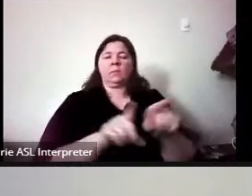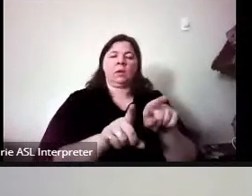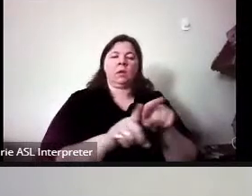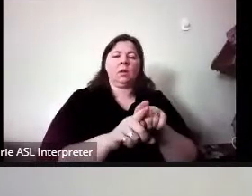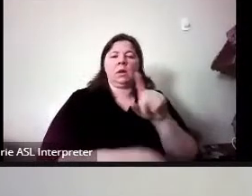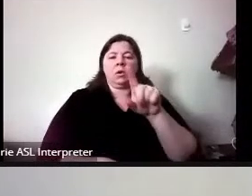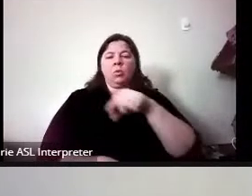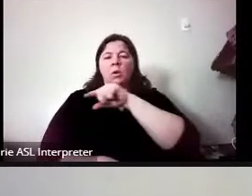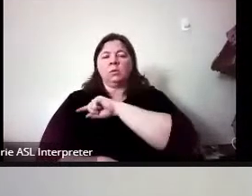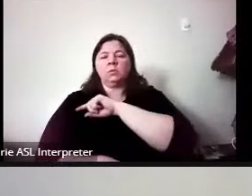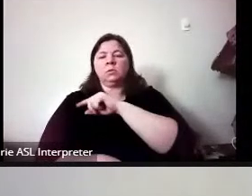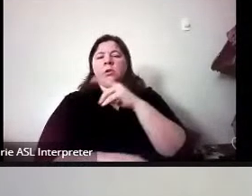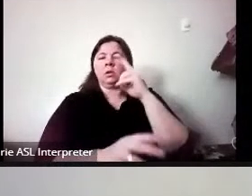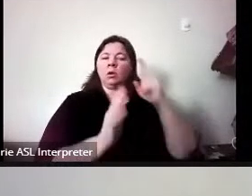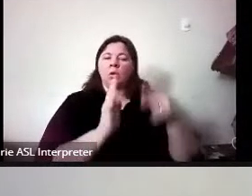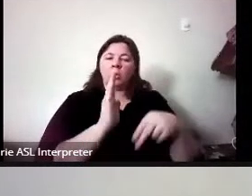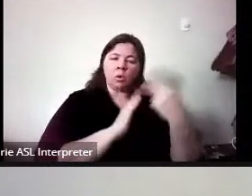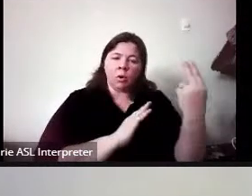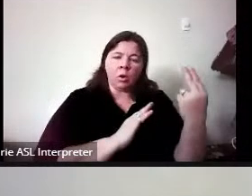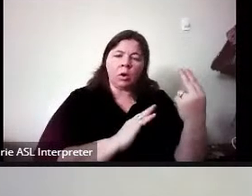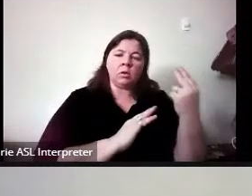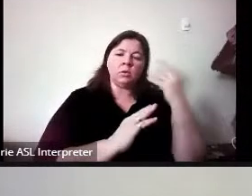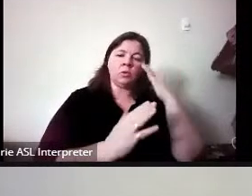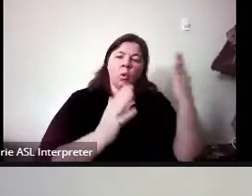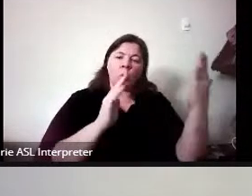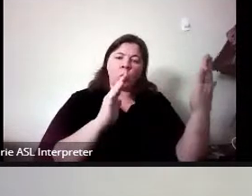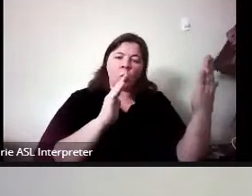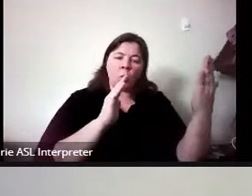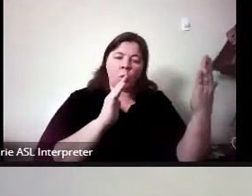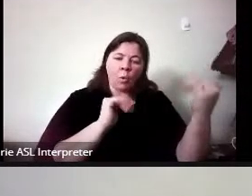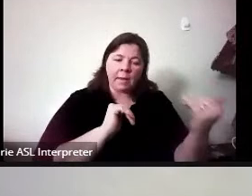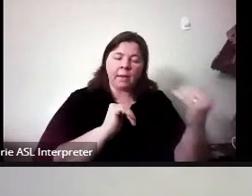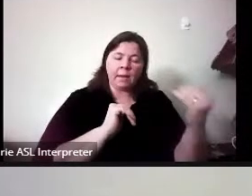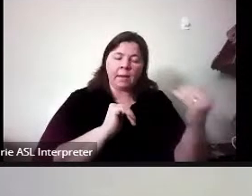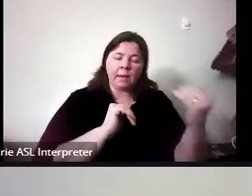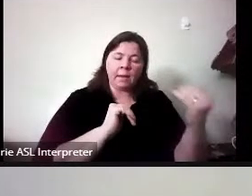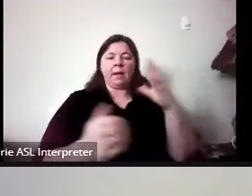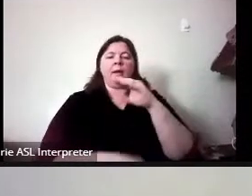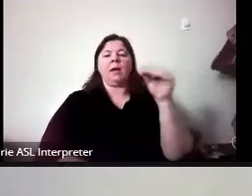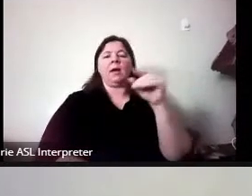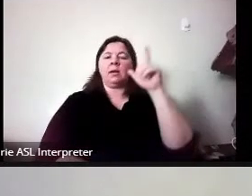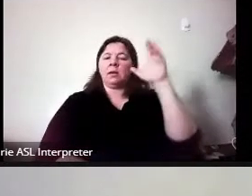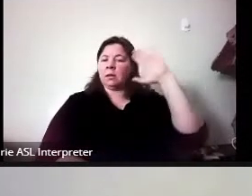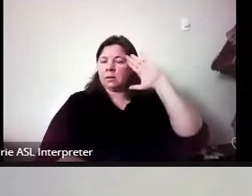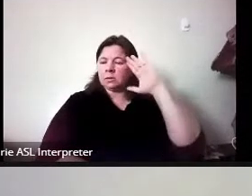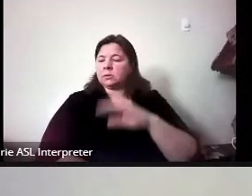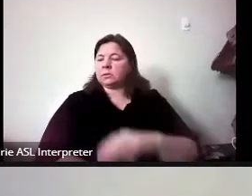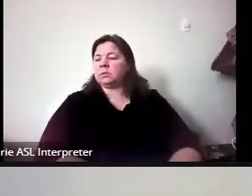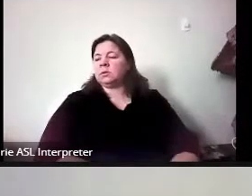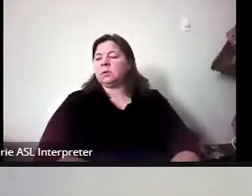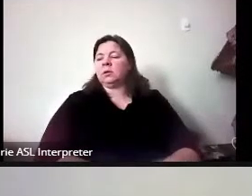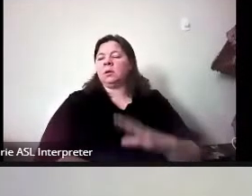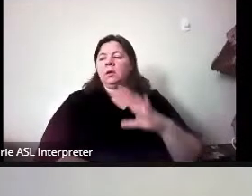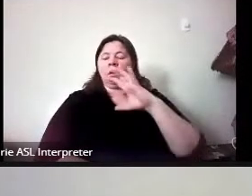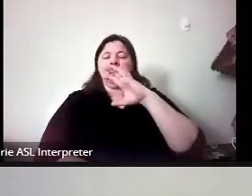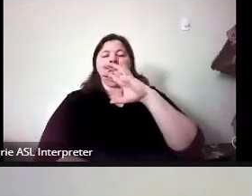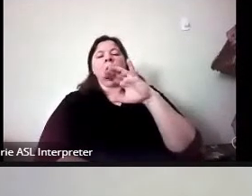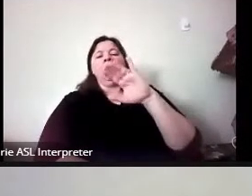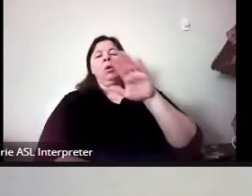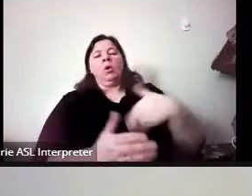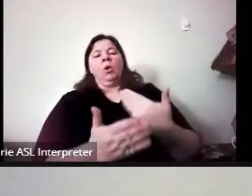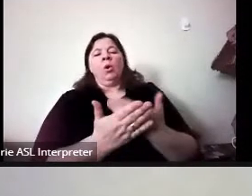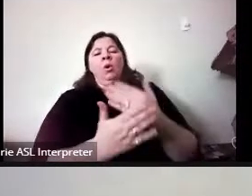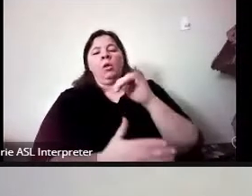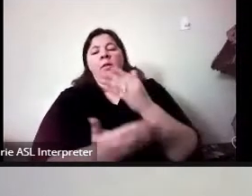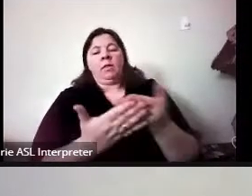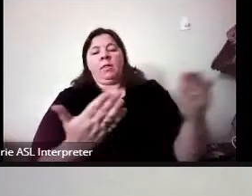And honesty, obeying, listening, and the boldness, all these things